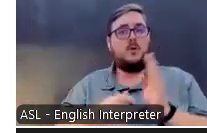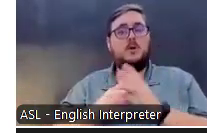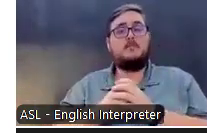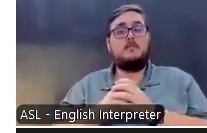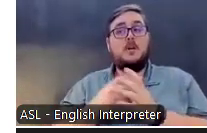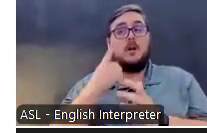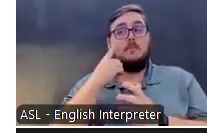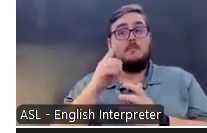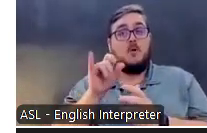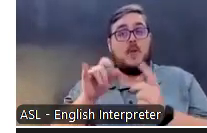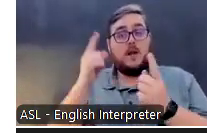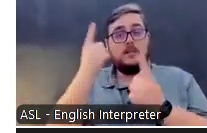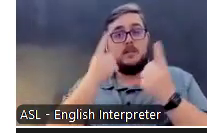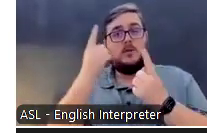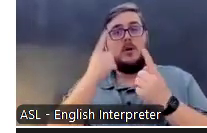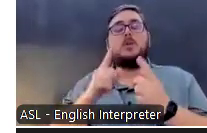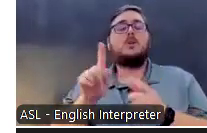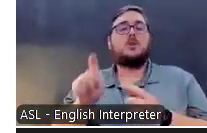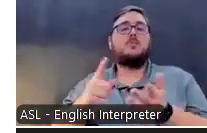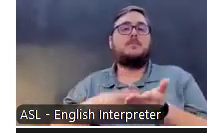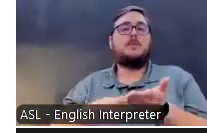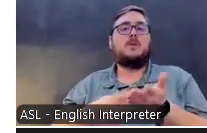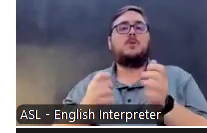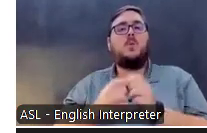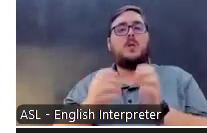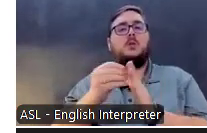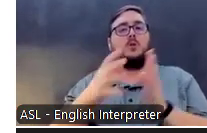any areas that AT may be useful and/or needed.